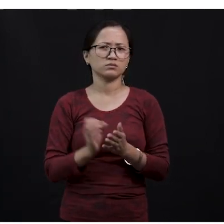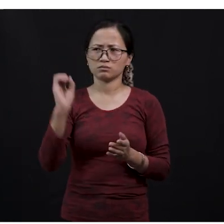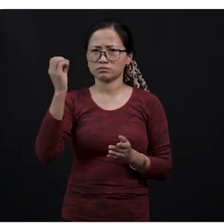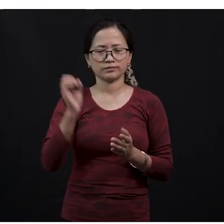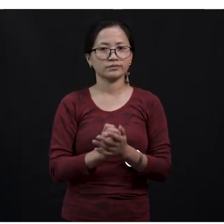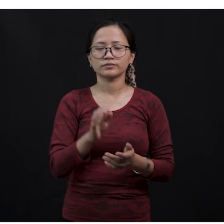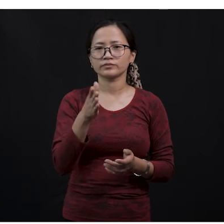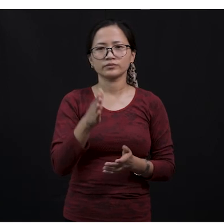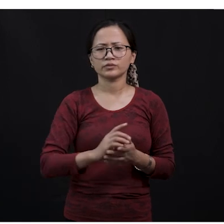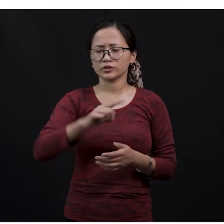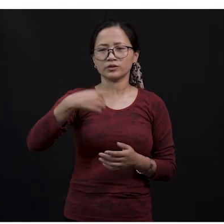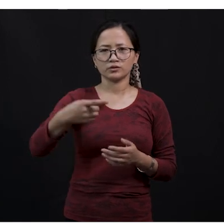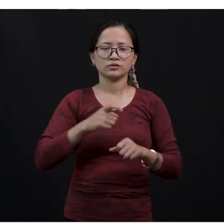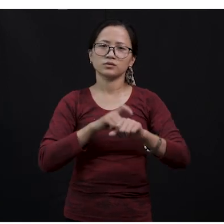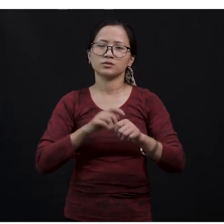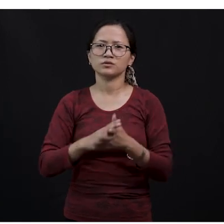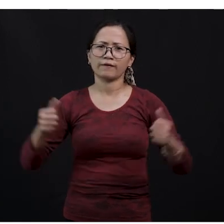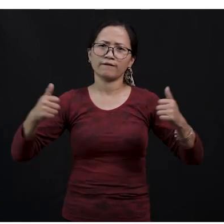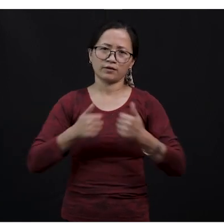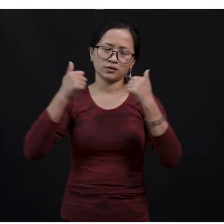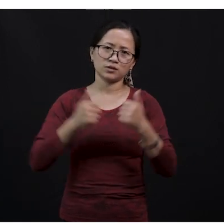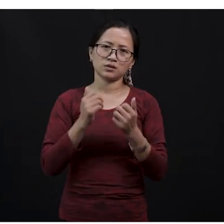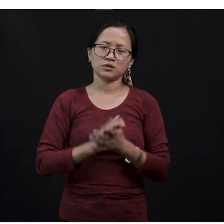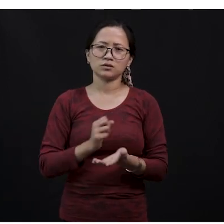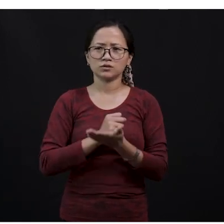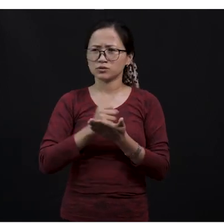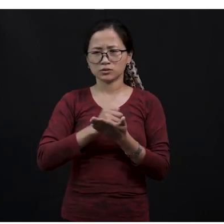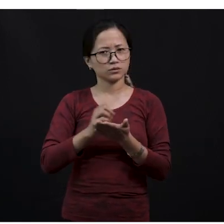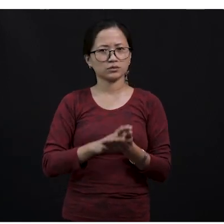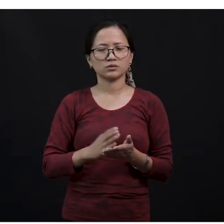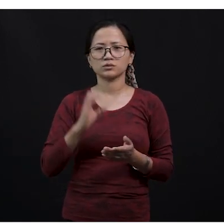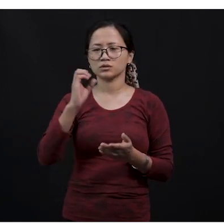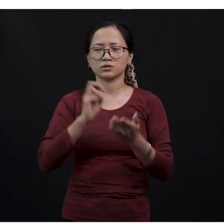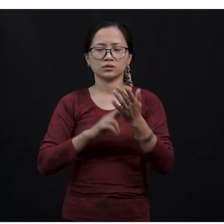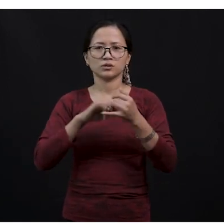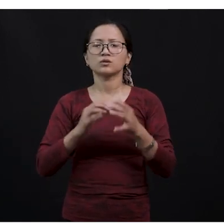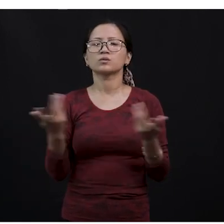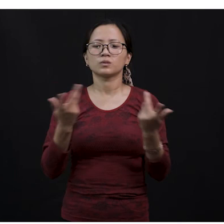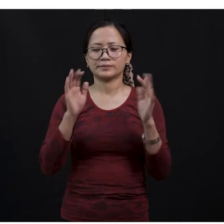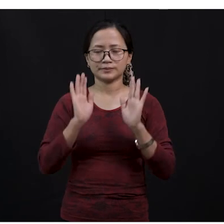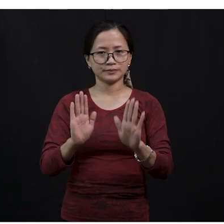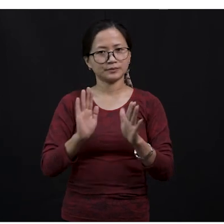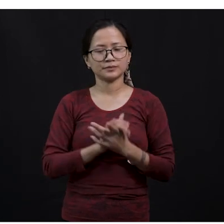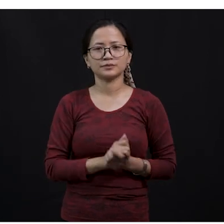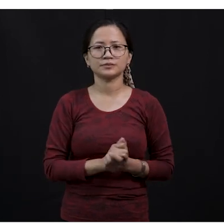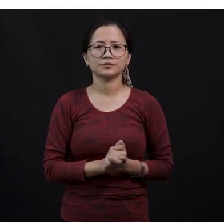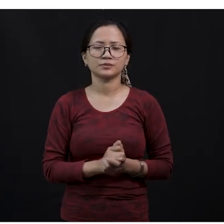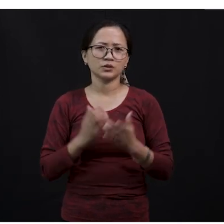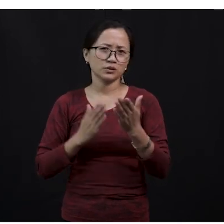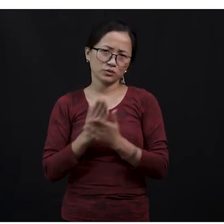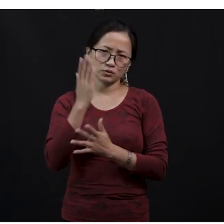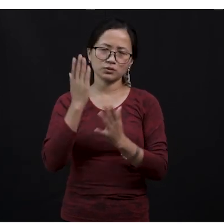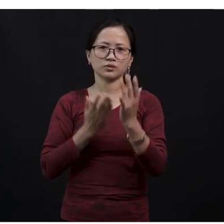organized. Every time they were only fighting, they were not trying to consolidate what they had. There were through and